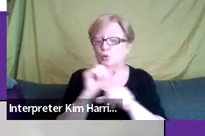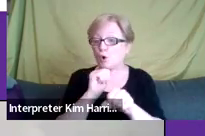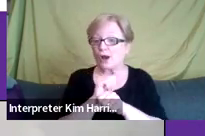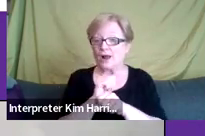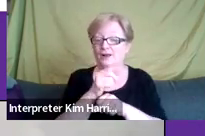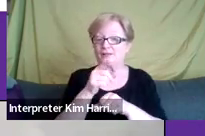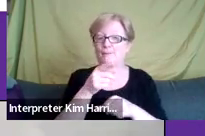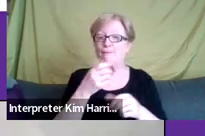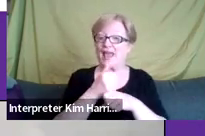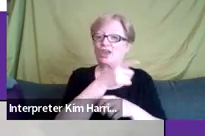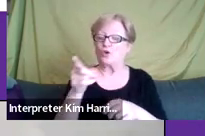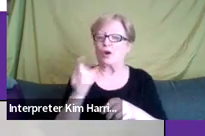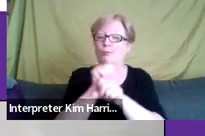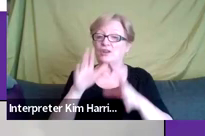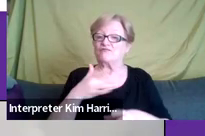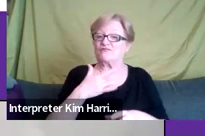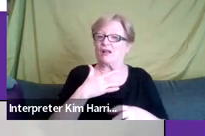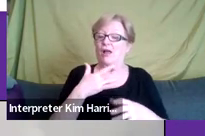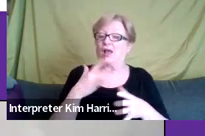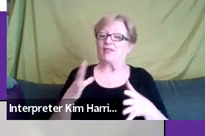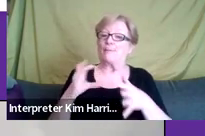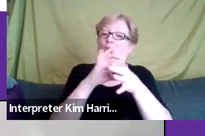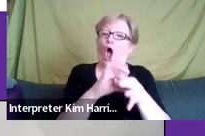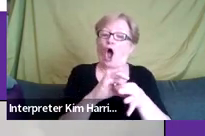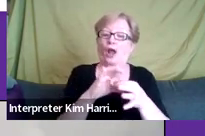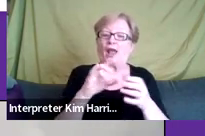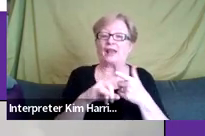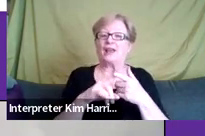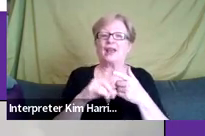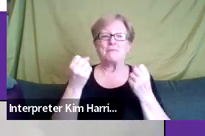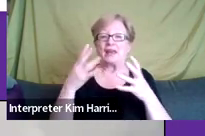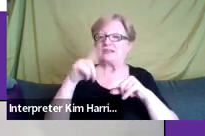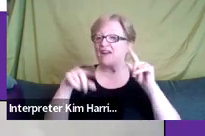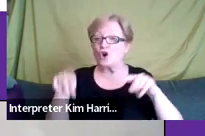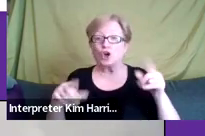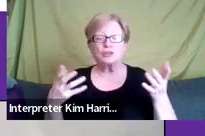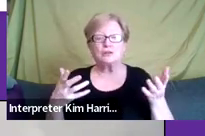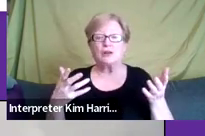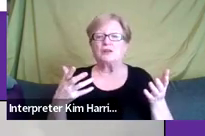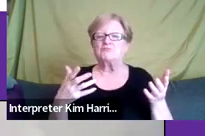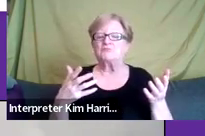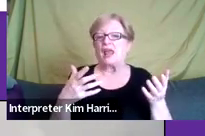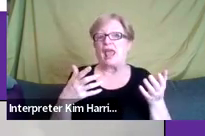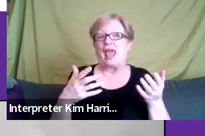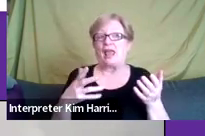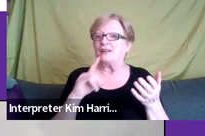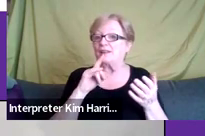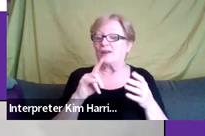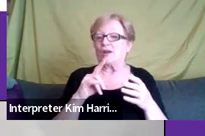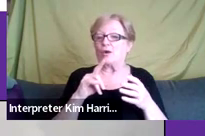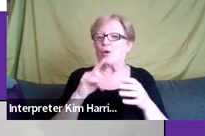belong and they're diverse. So there are a lot of, you know, benefits and pluses